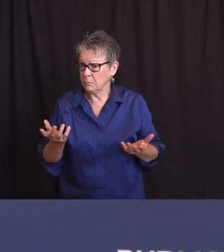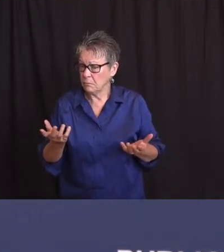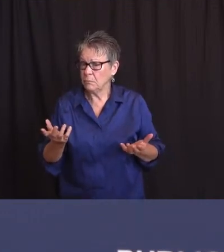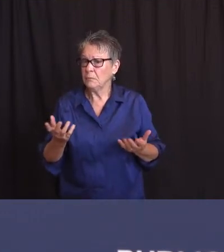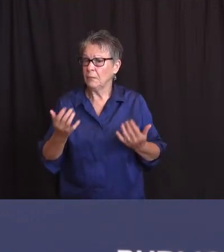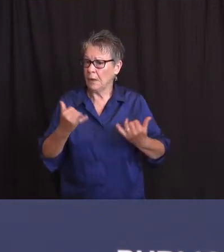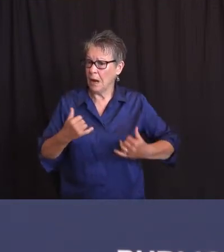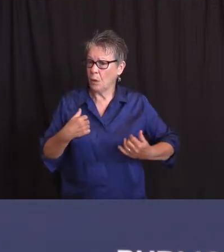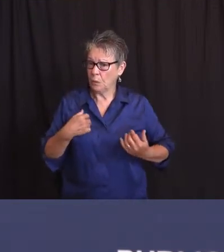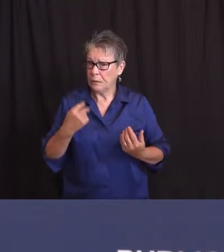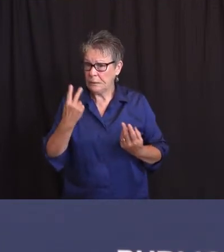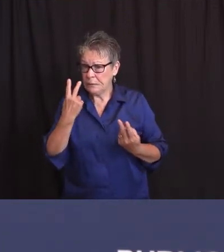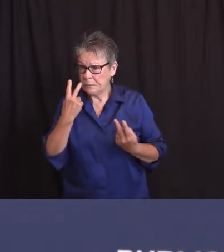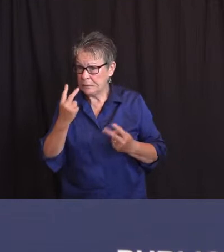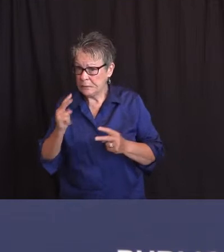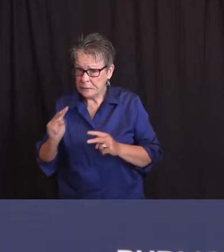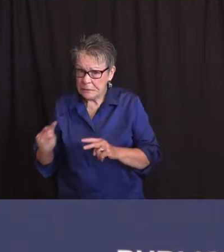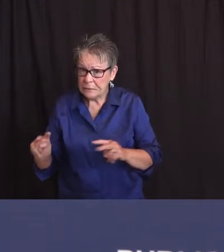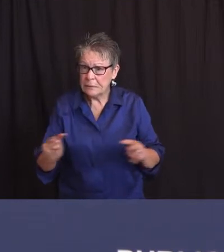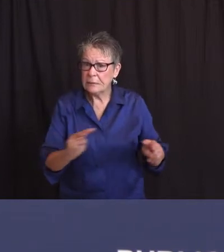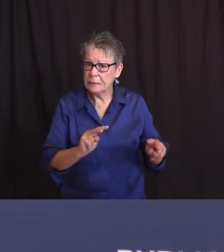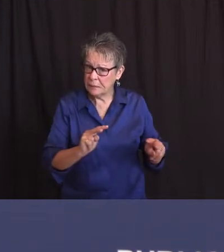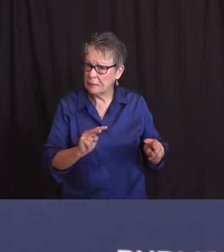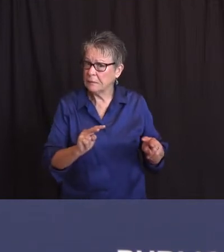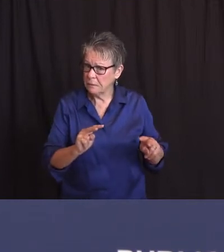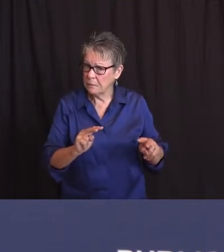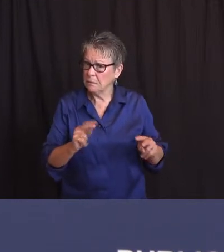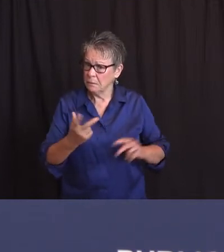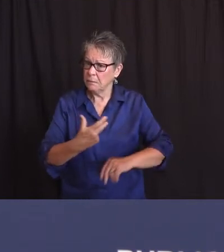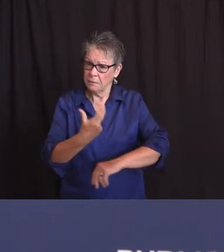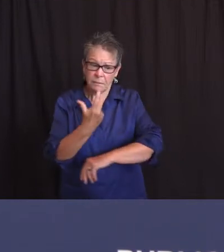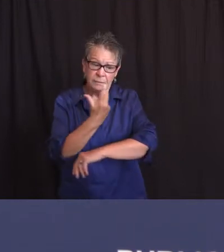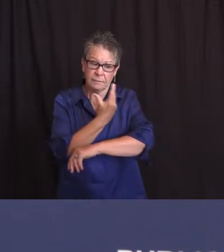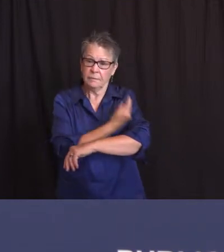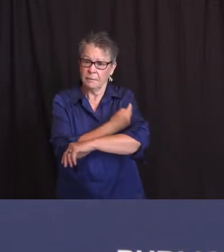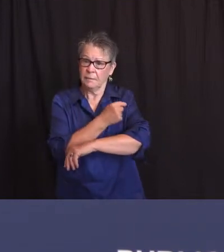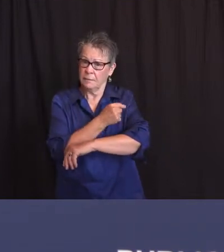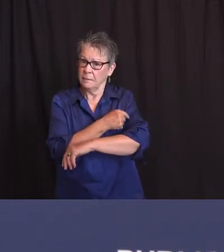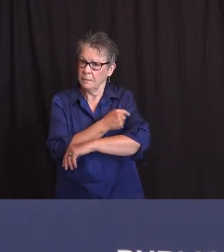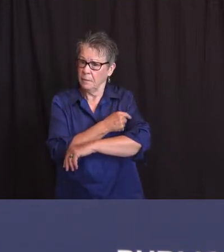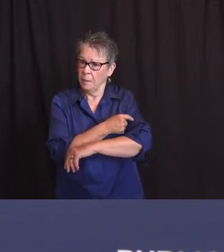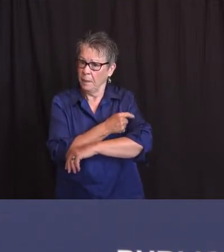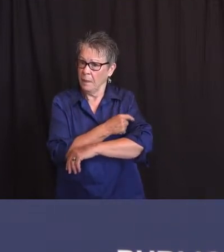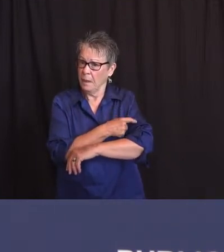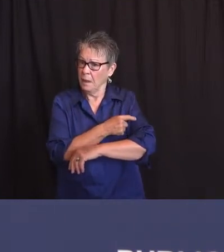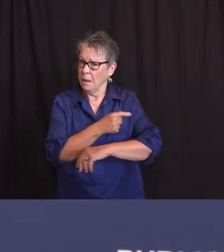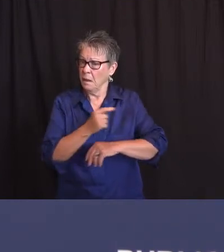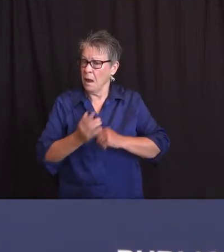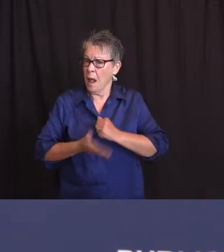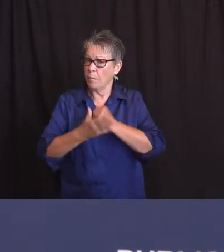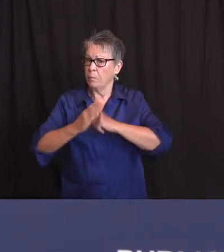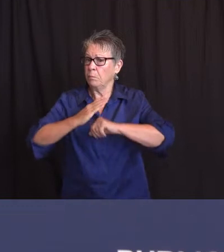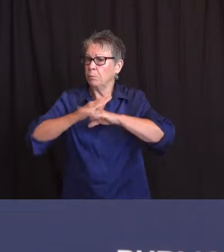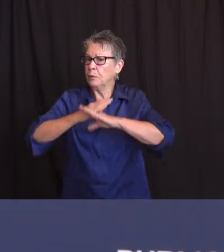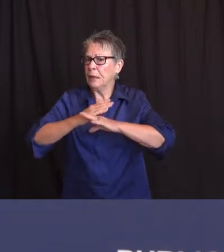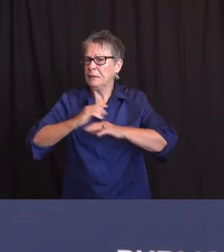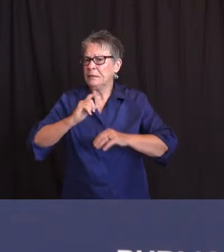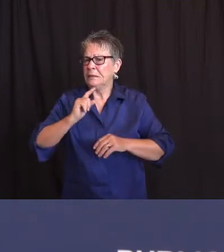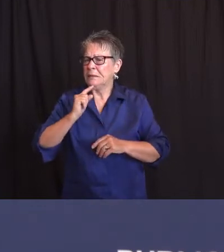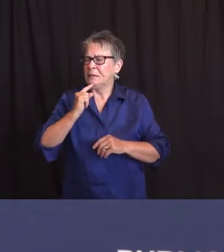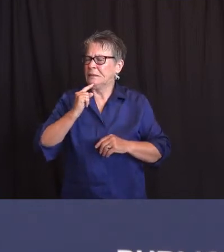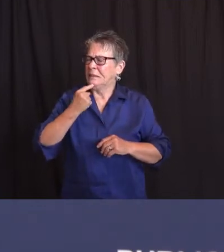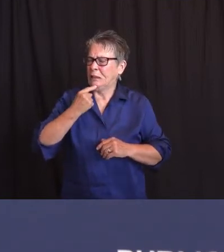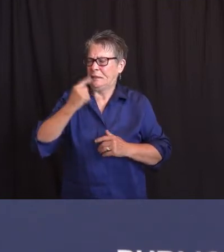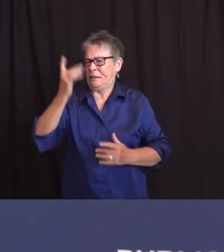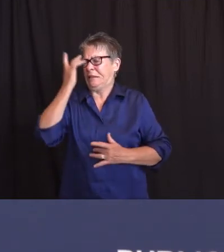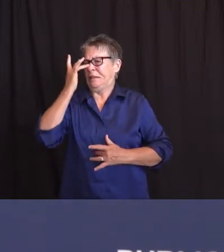of vaccinations on severe disease. It's not as severe, although they are in intensive care. They wouldn't be